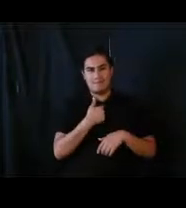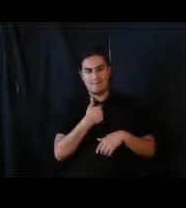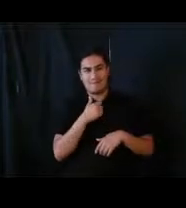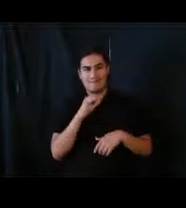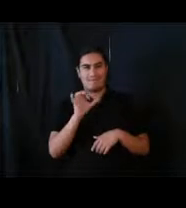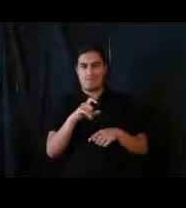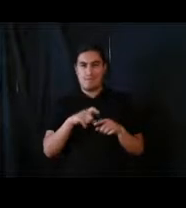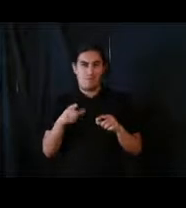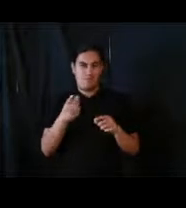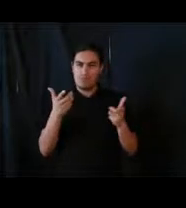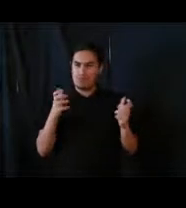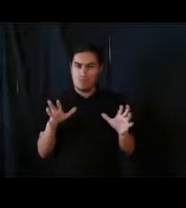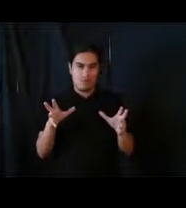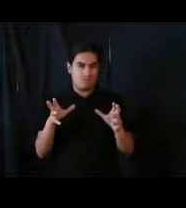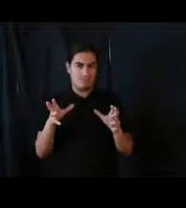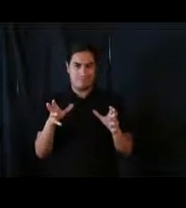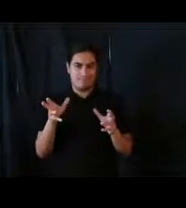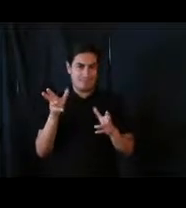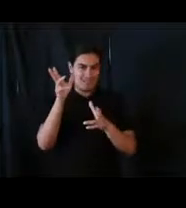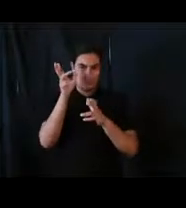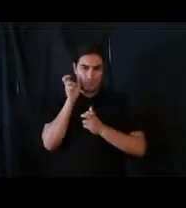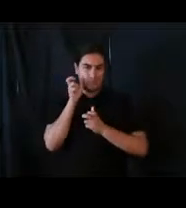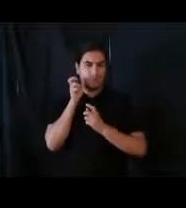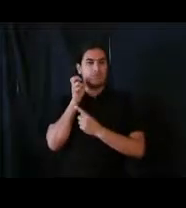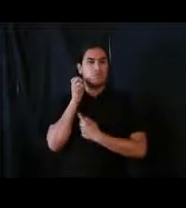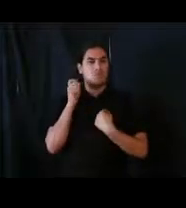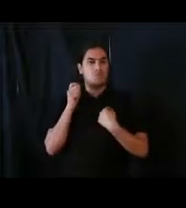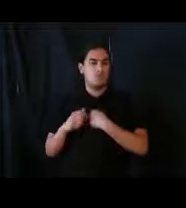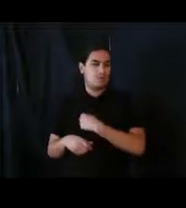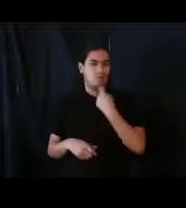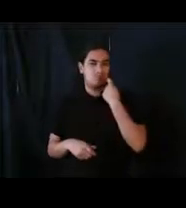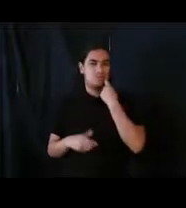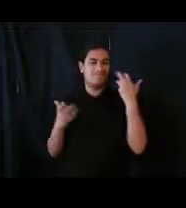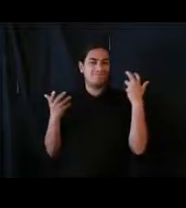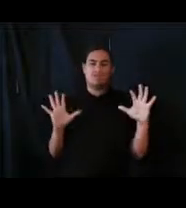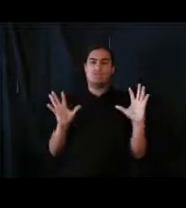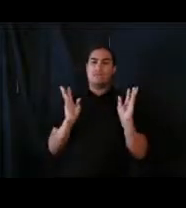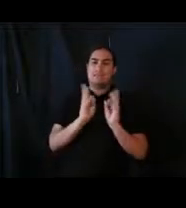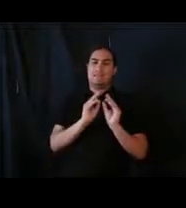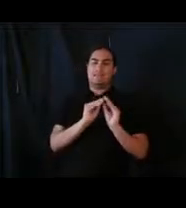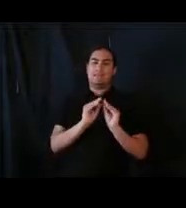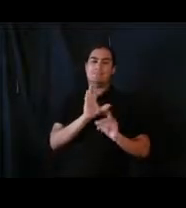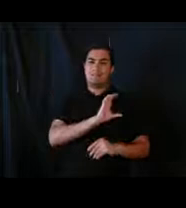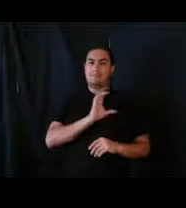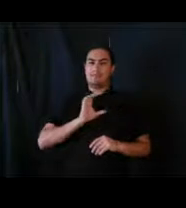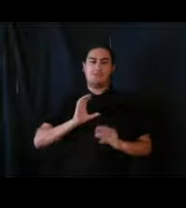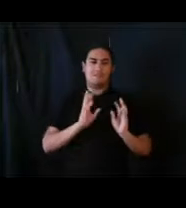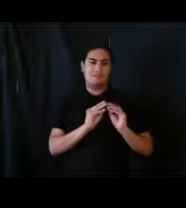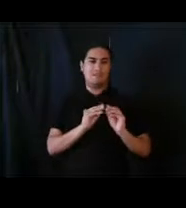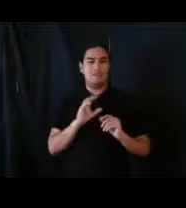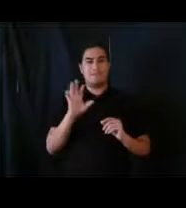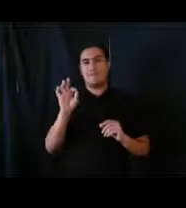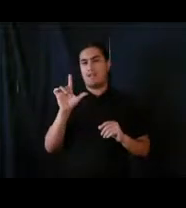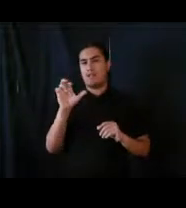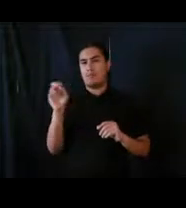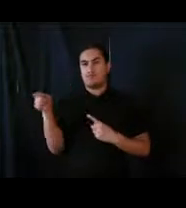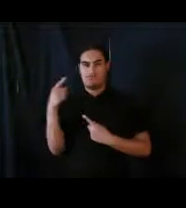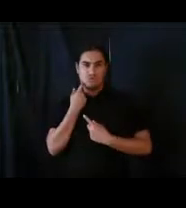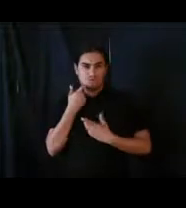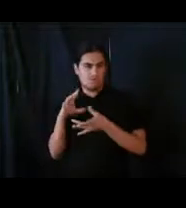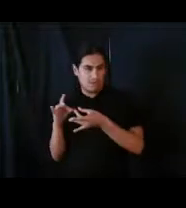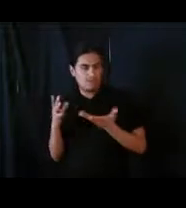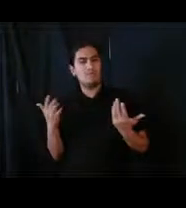call that you don't want to receive um we were just at a commission meeting as as a commissioner falcone mentioned and we